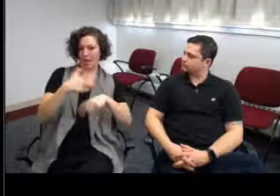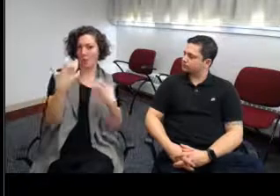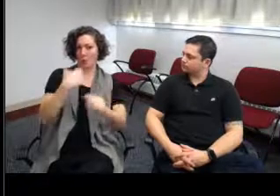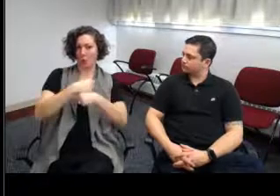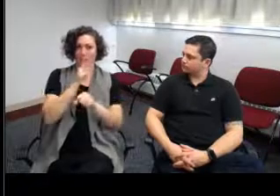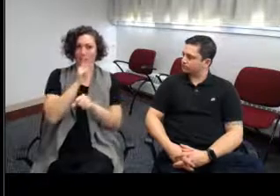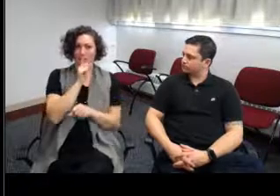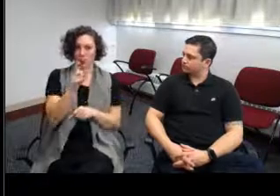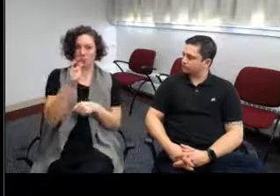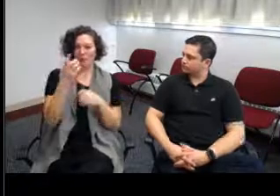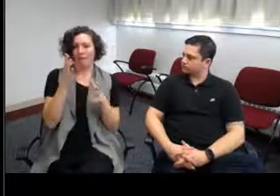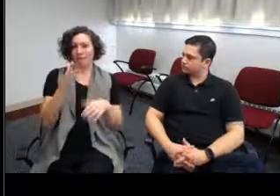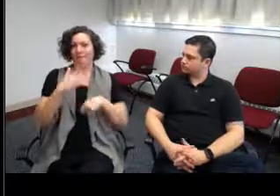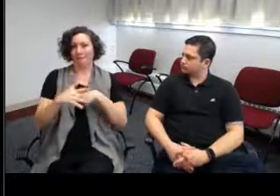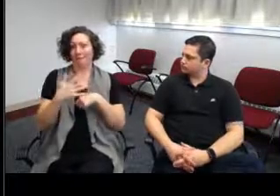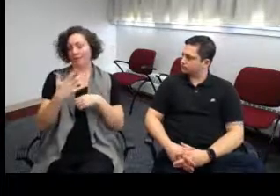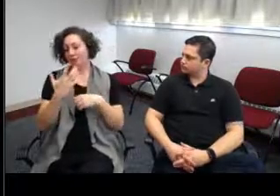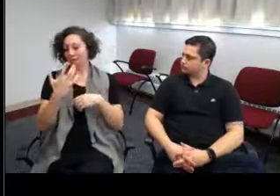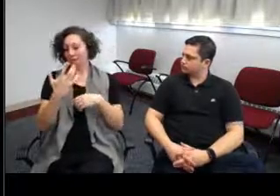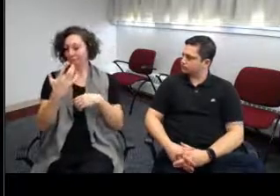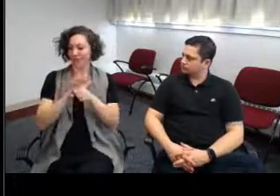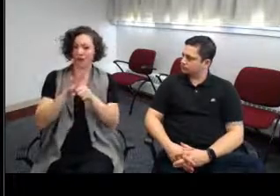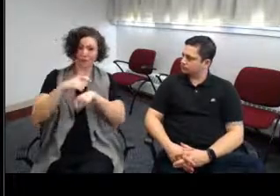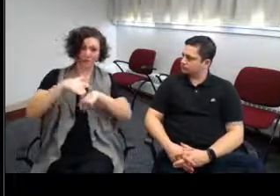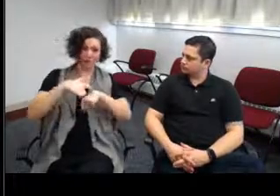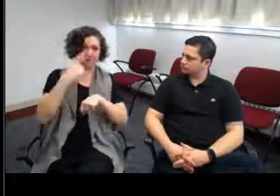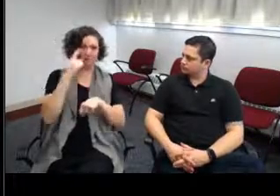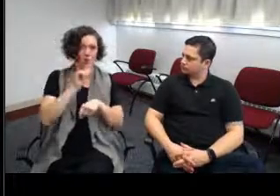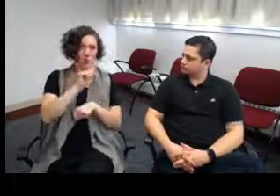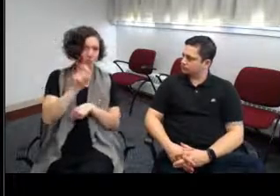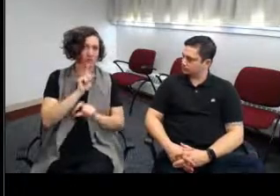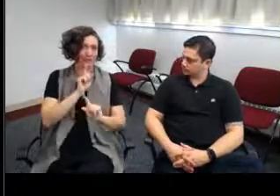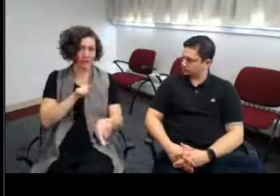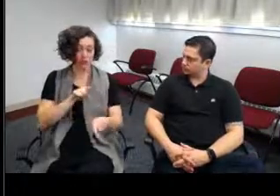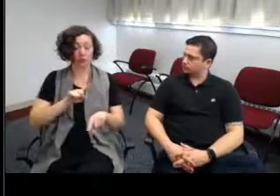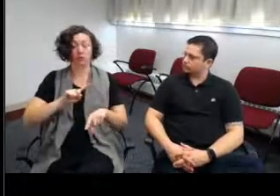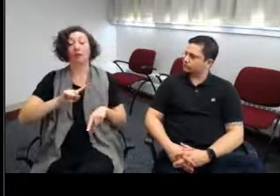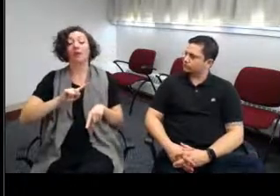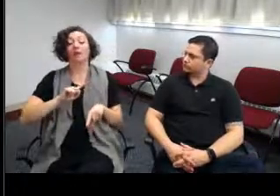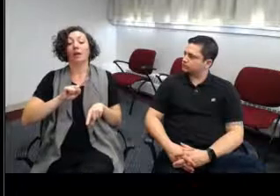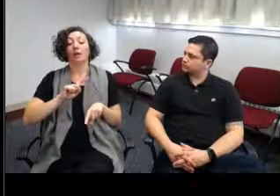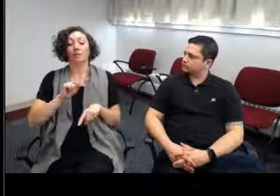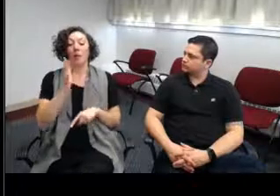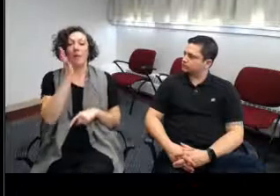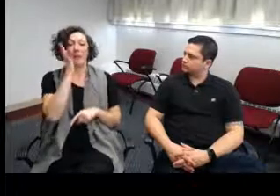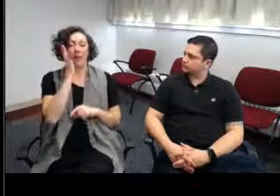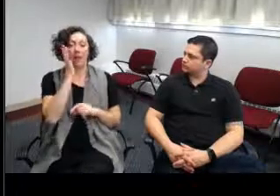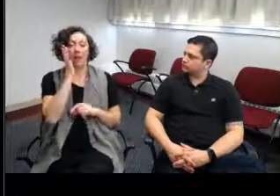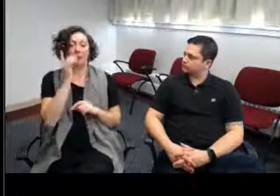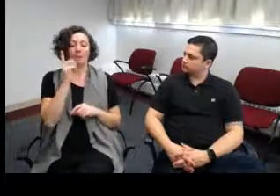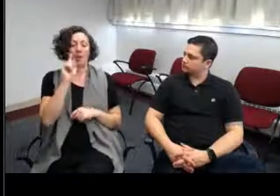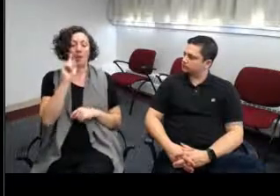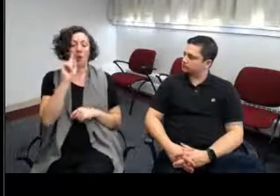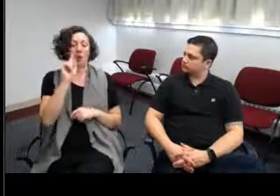Okay, so I'm looking at the time, and I want to make sure that we have enough time left for any questions.